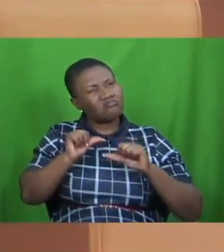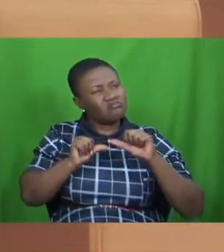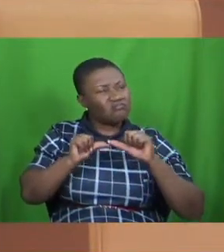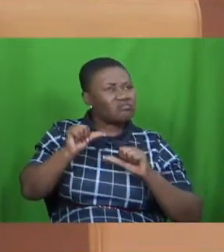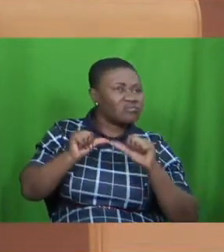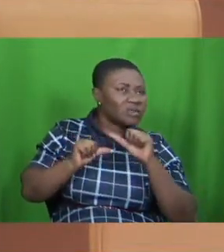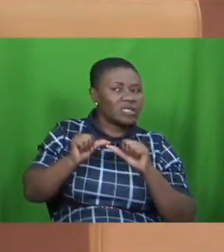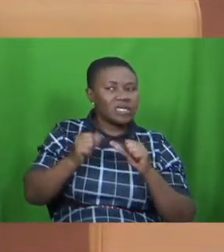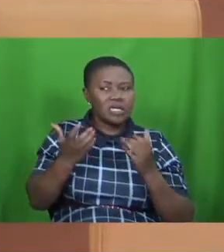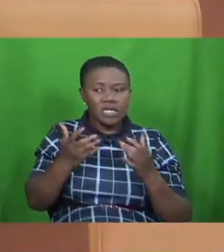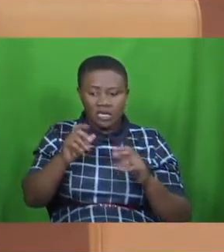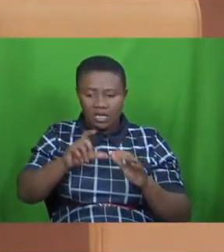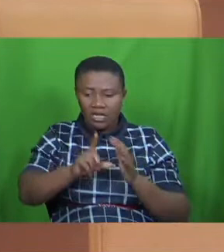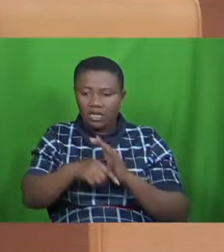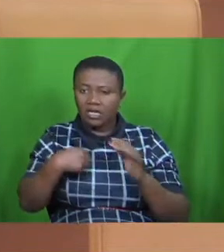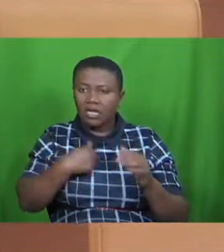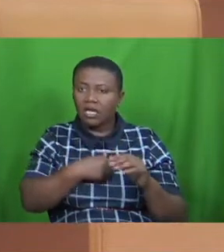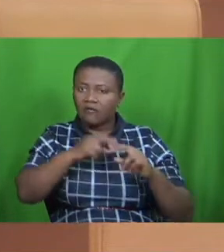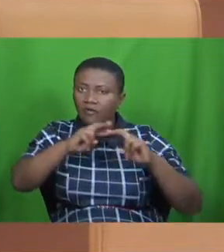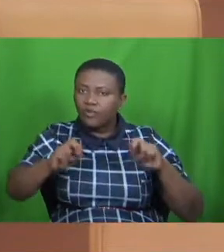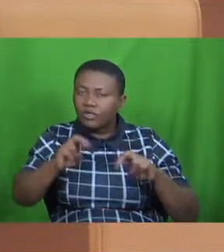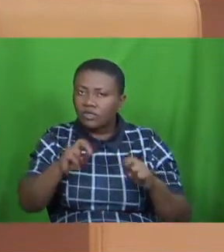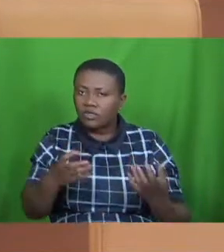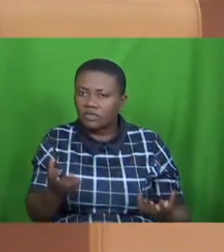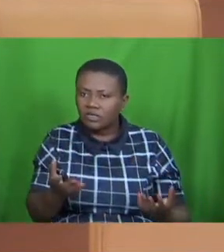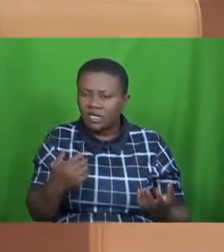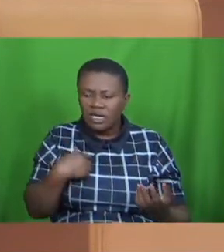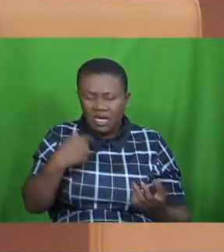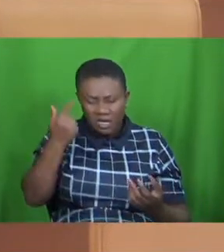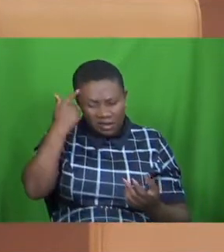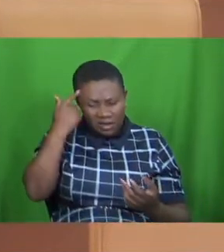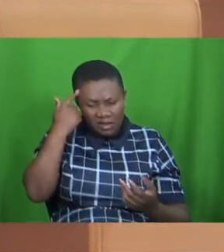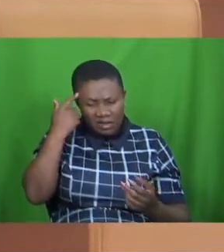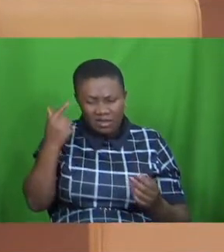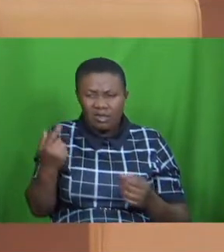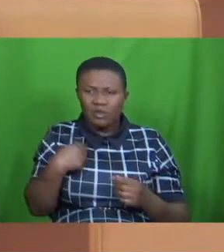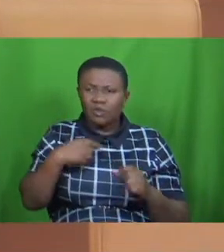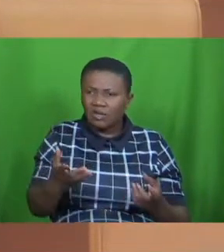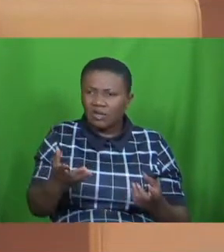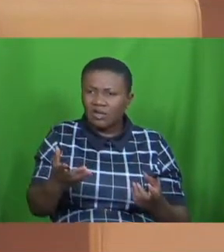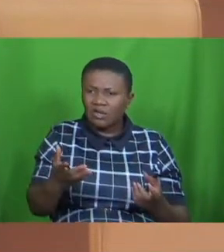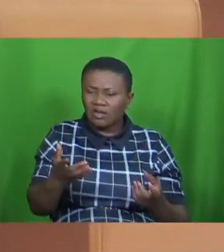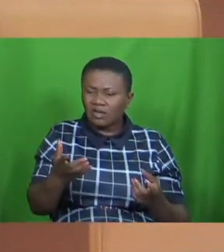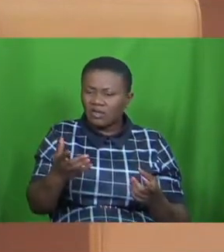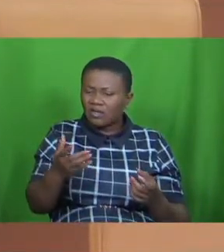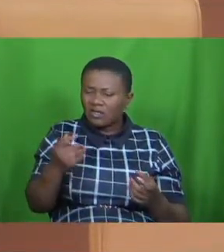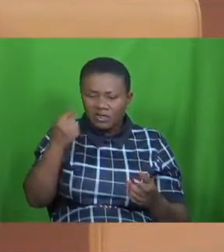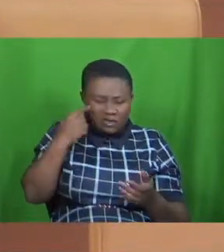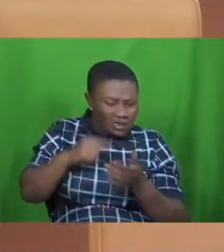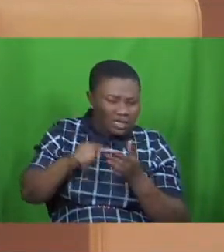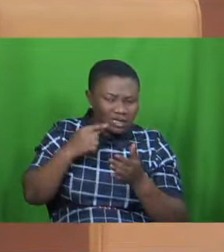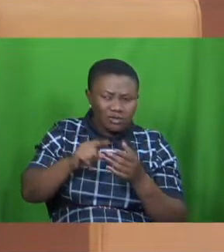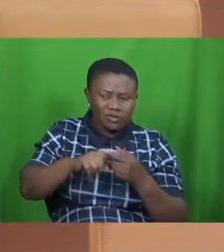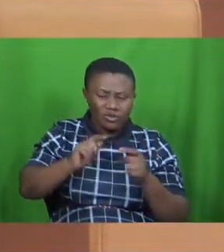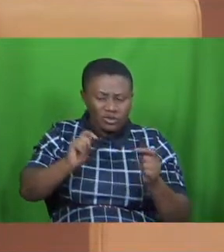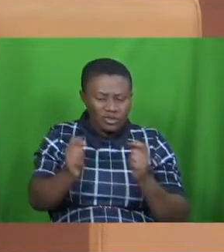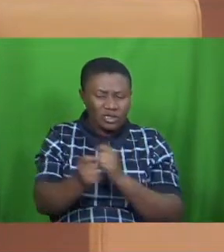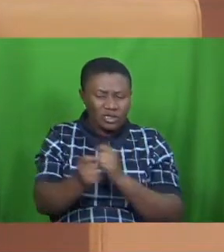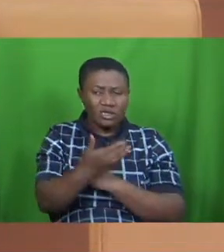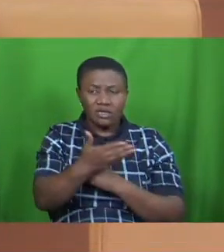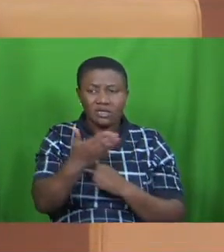Speaker, I think this presents us with a good opportunity to realign and fine-tune the way we do in this House. Thank you, Mr. Speaker.